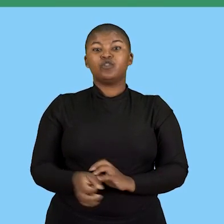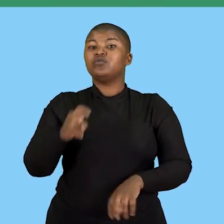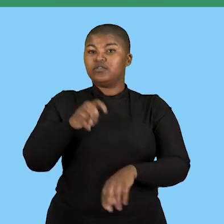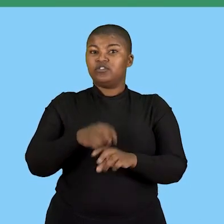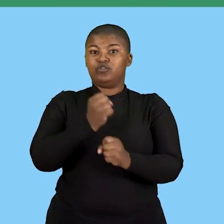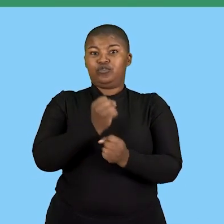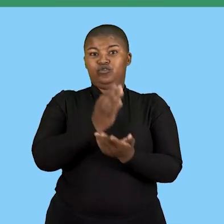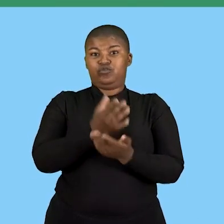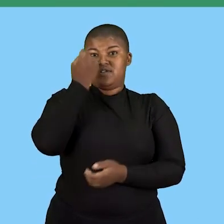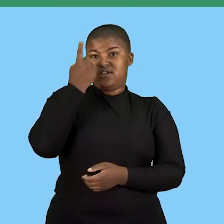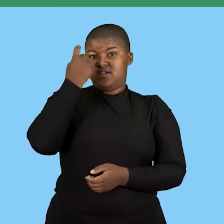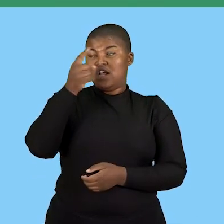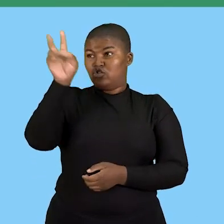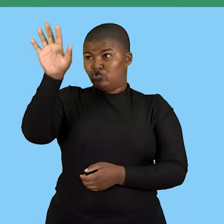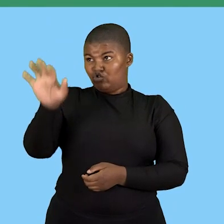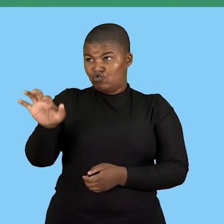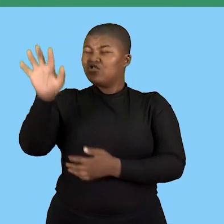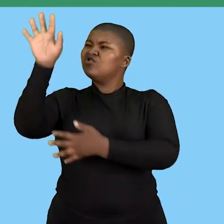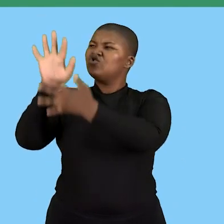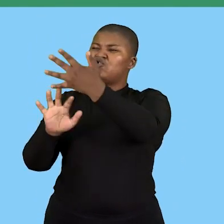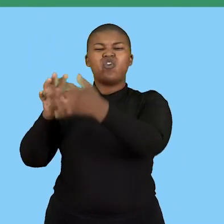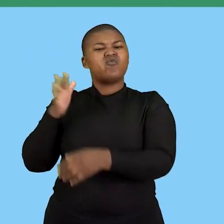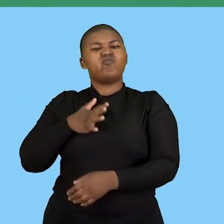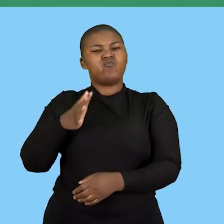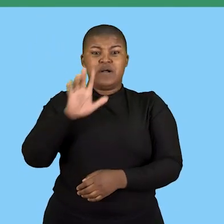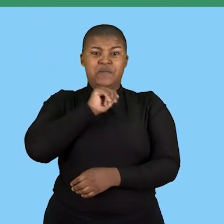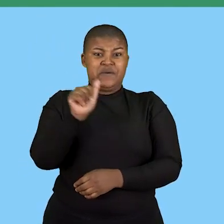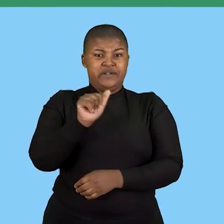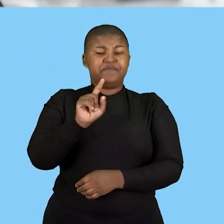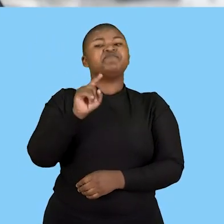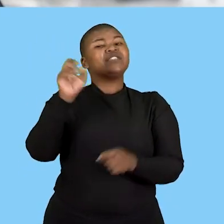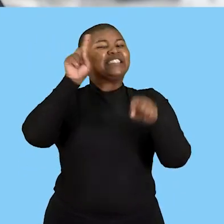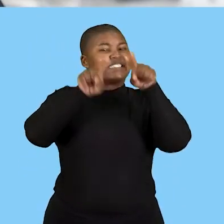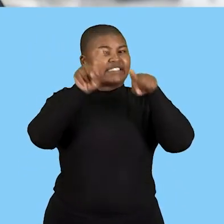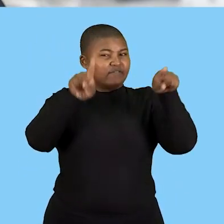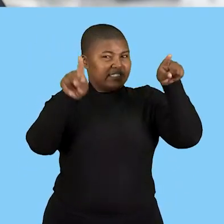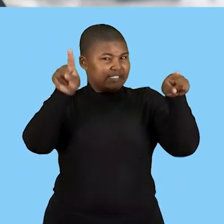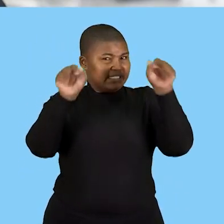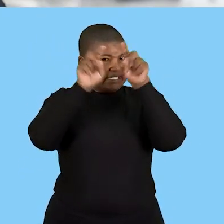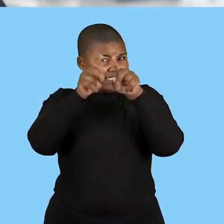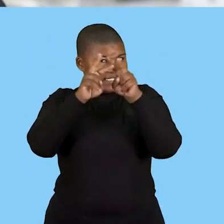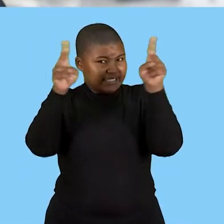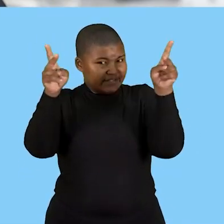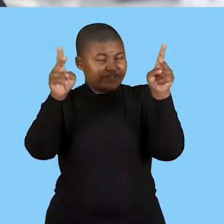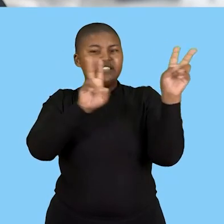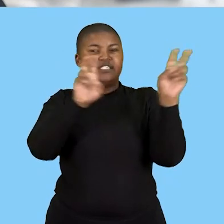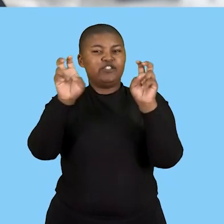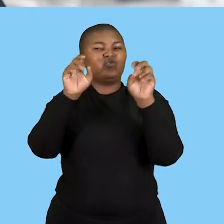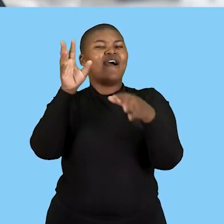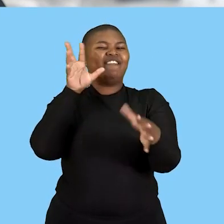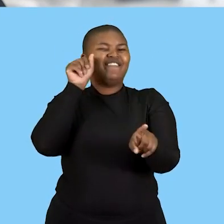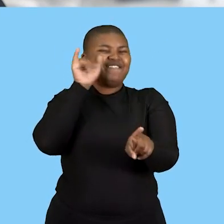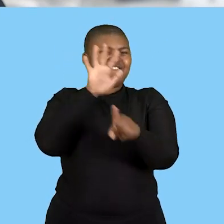say, what does it require from us? It requires us to identify the diversity issues